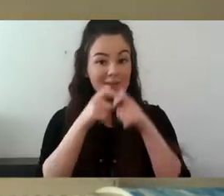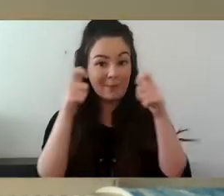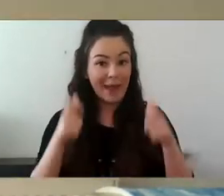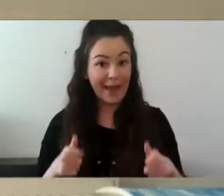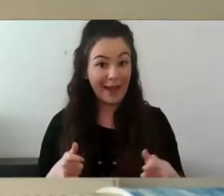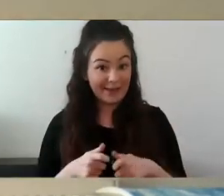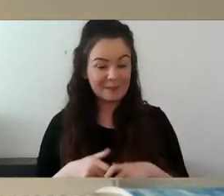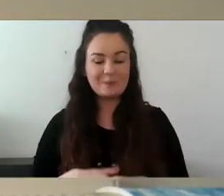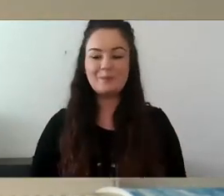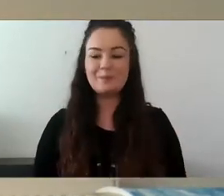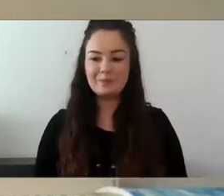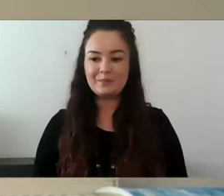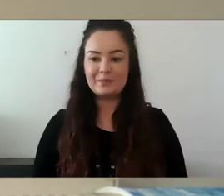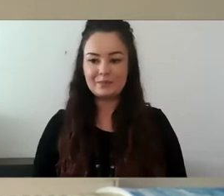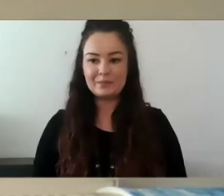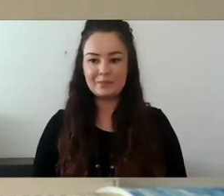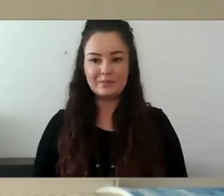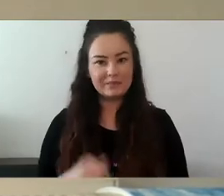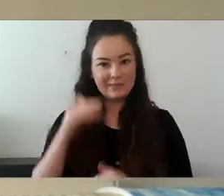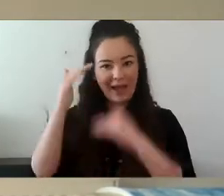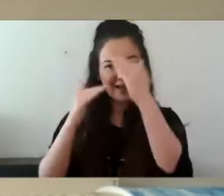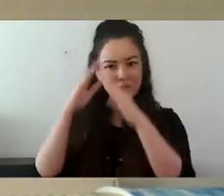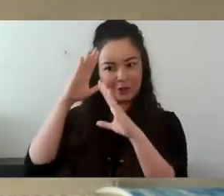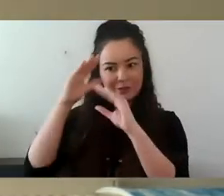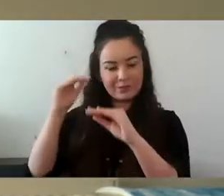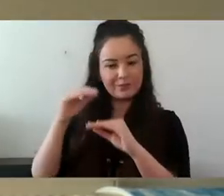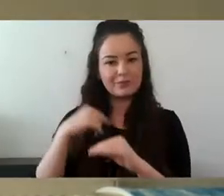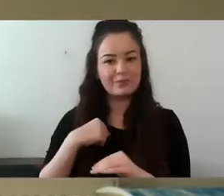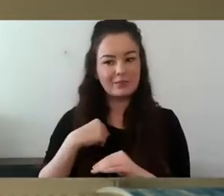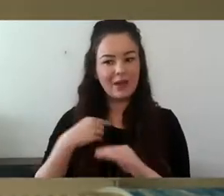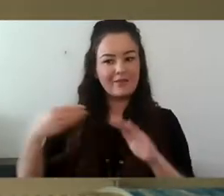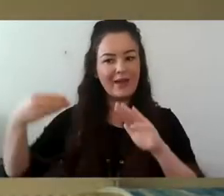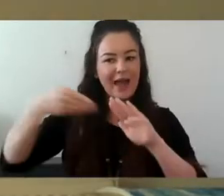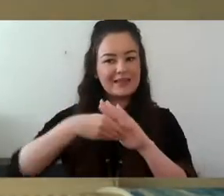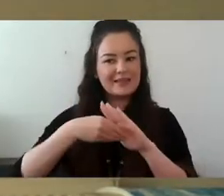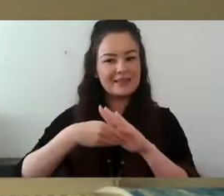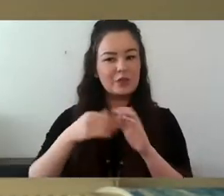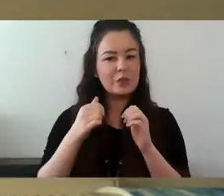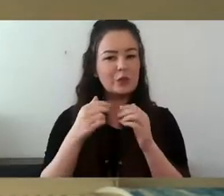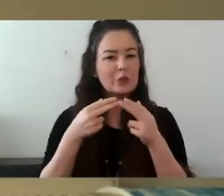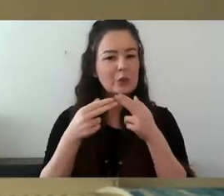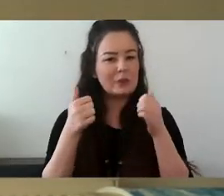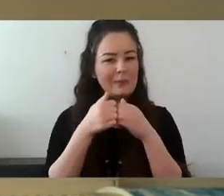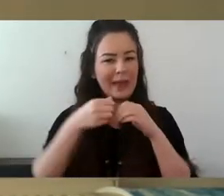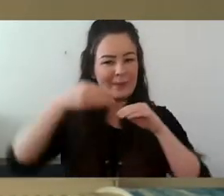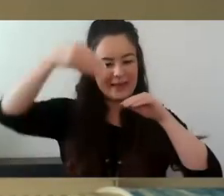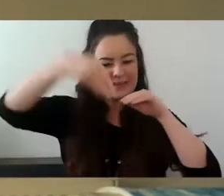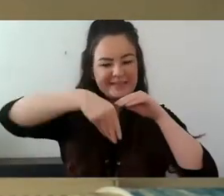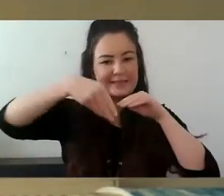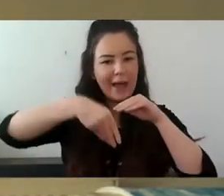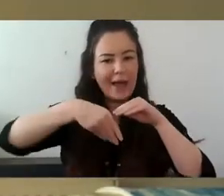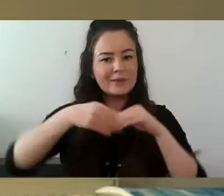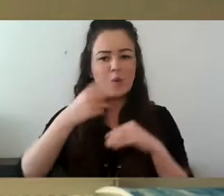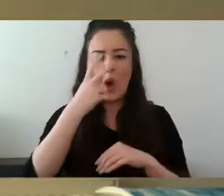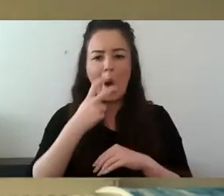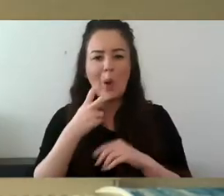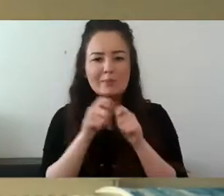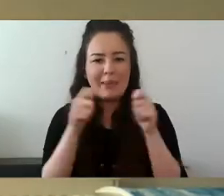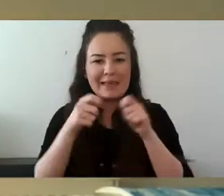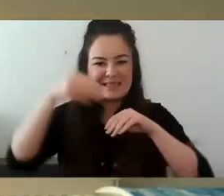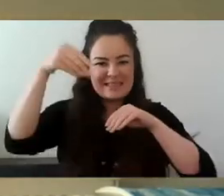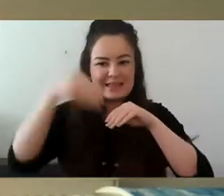kit. I've put I've put a piece of newspaper inside, so I advise putting some old newspaper or